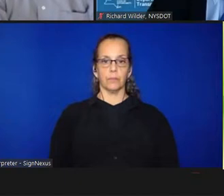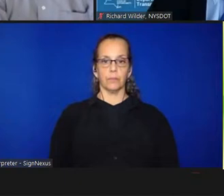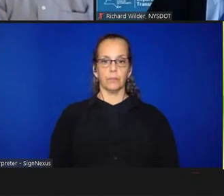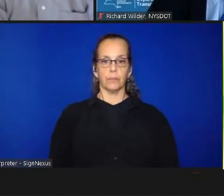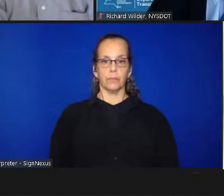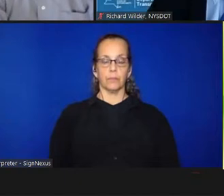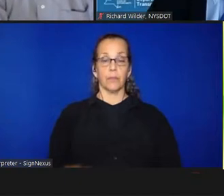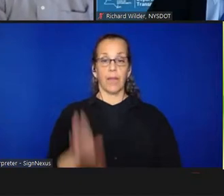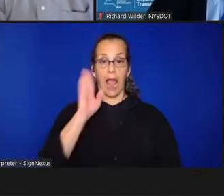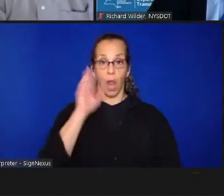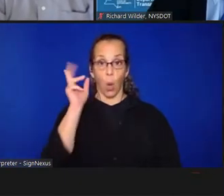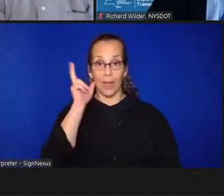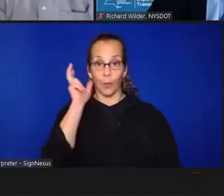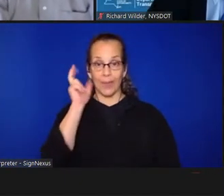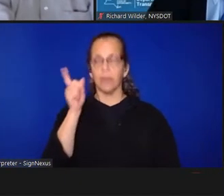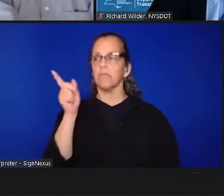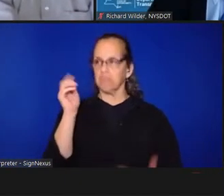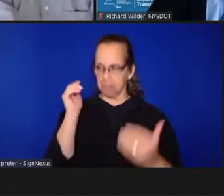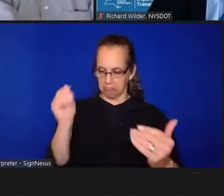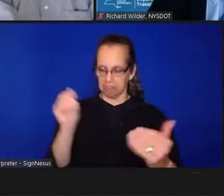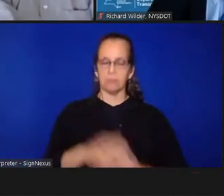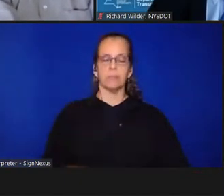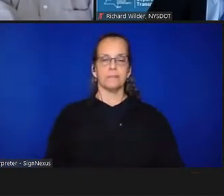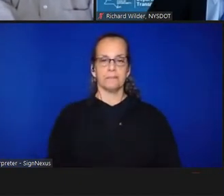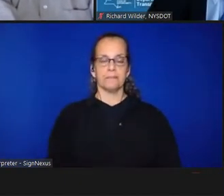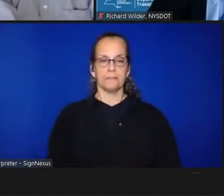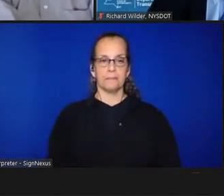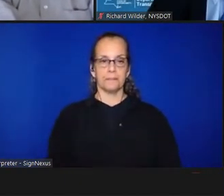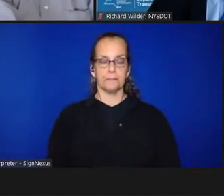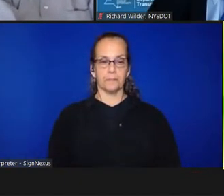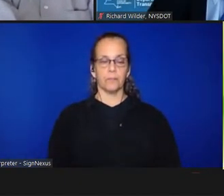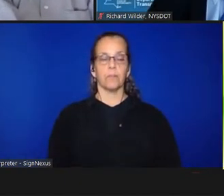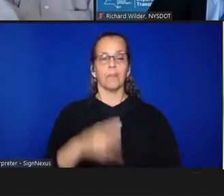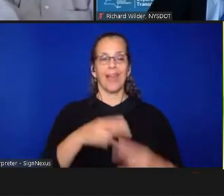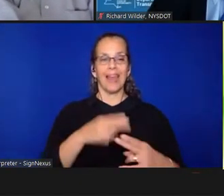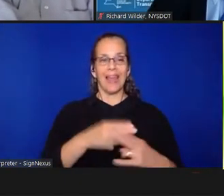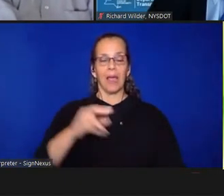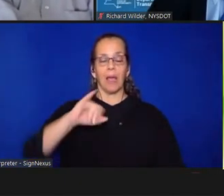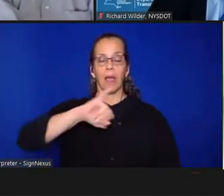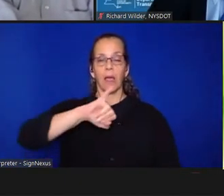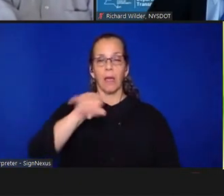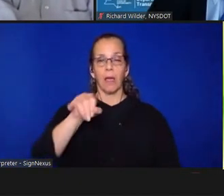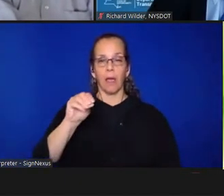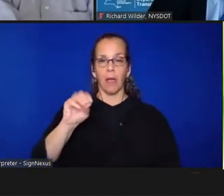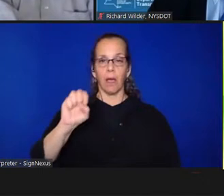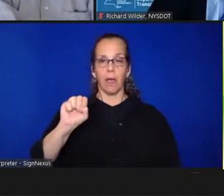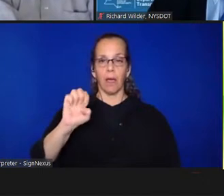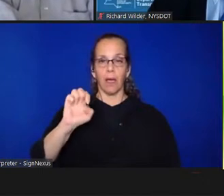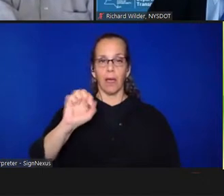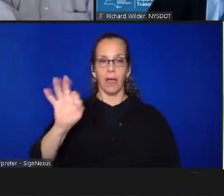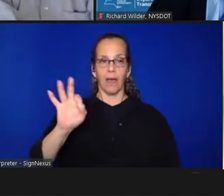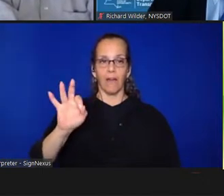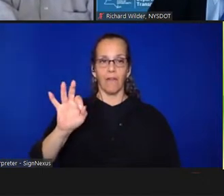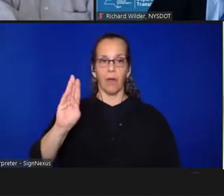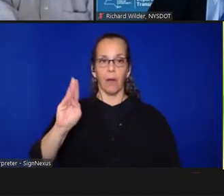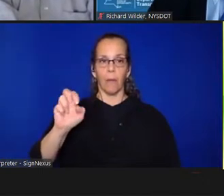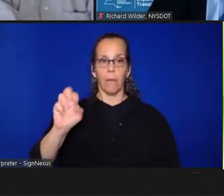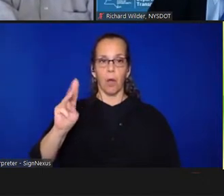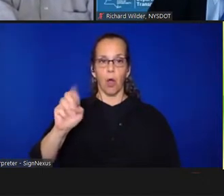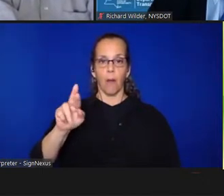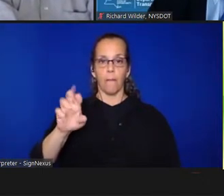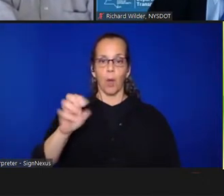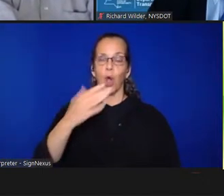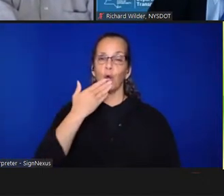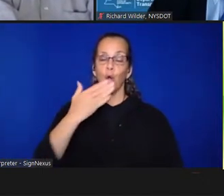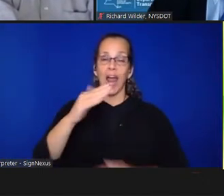hello can you hear me yes we can okay my name is Joseph barmore um good morning good